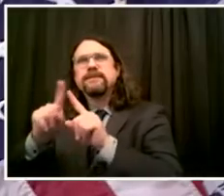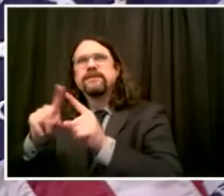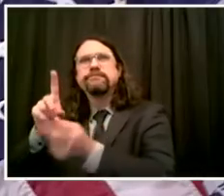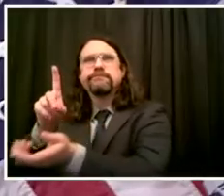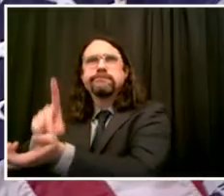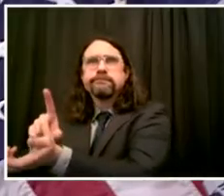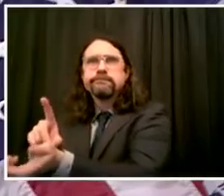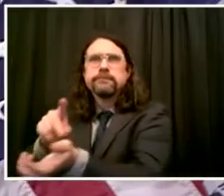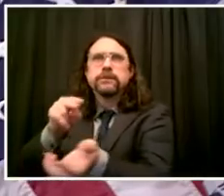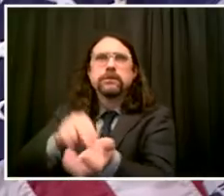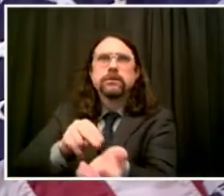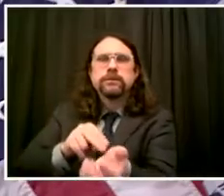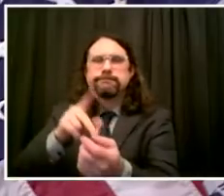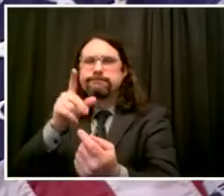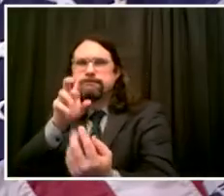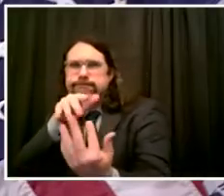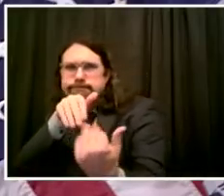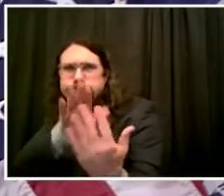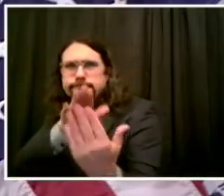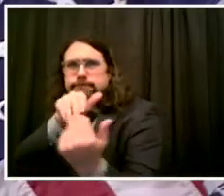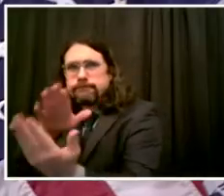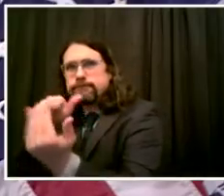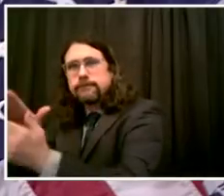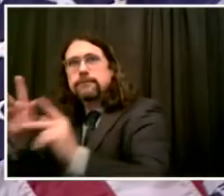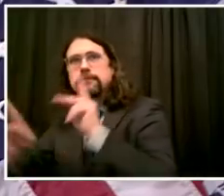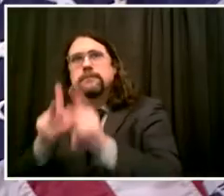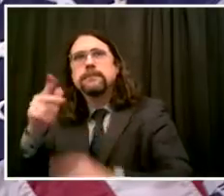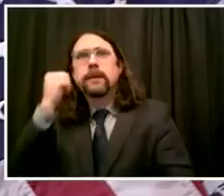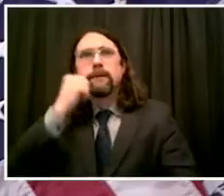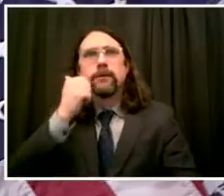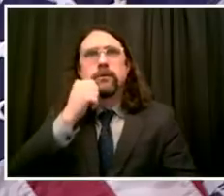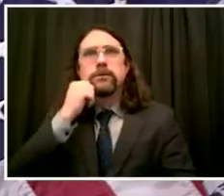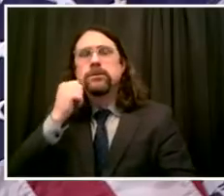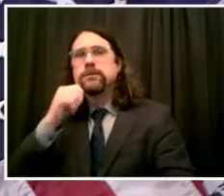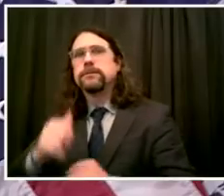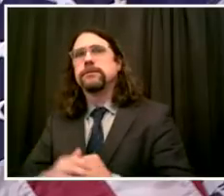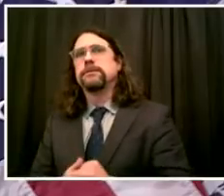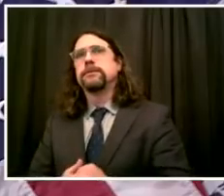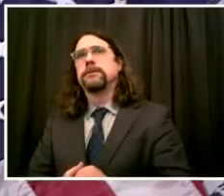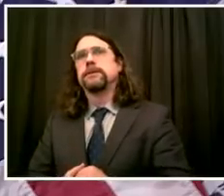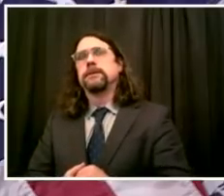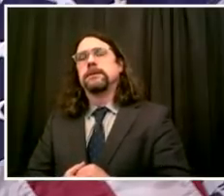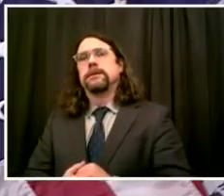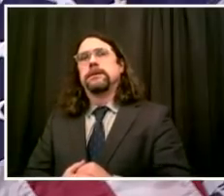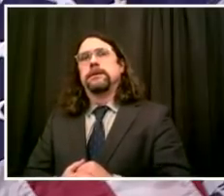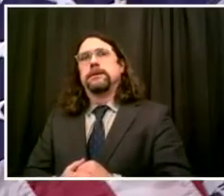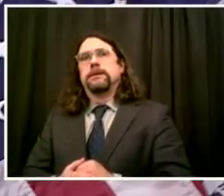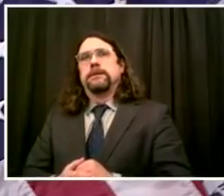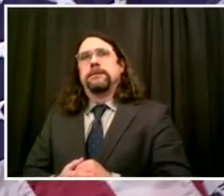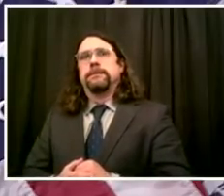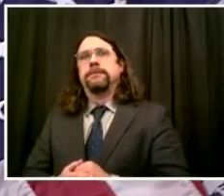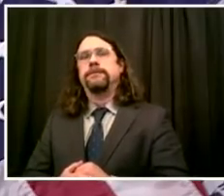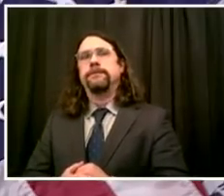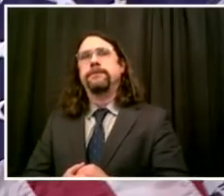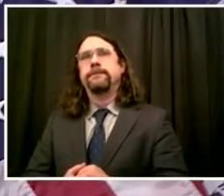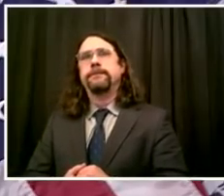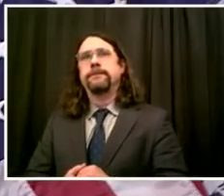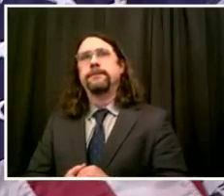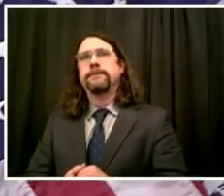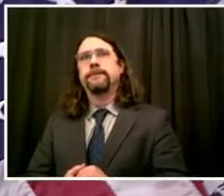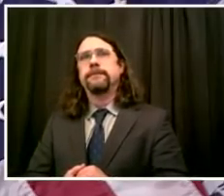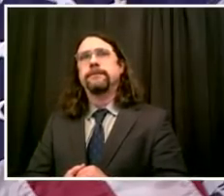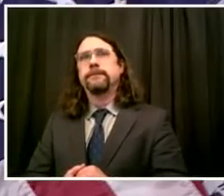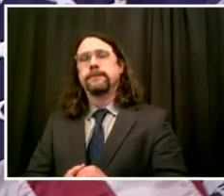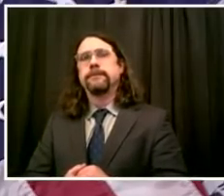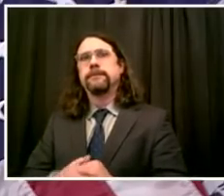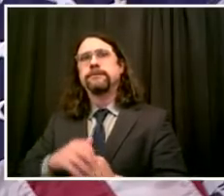care who don't have other options. They're a place for a lot of folks who don't have a lot of resources,